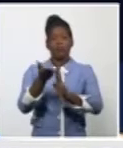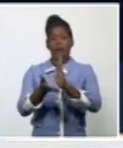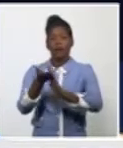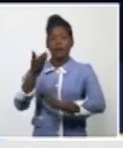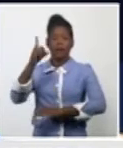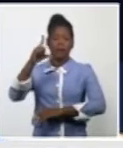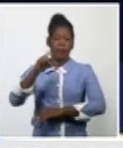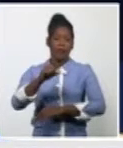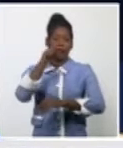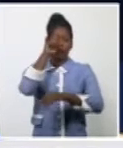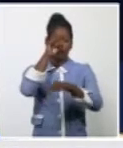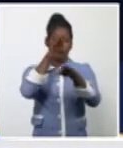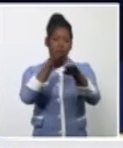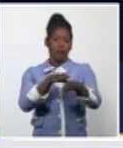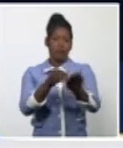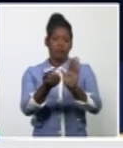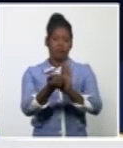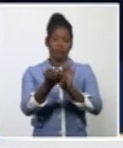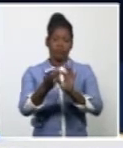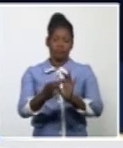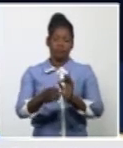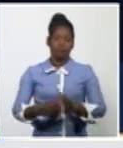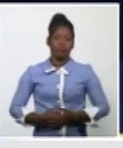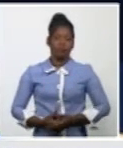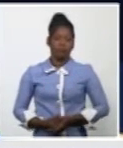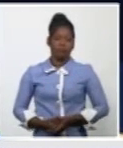those of confirmed cases.